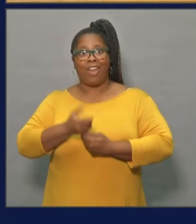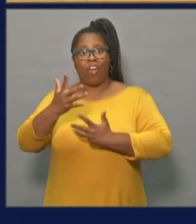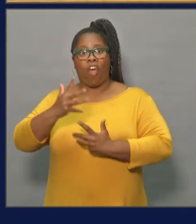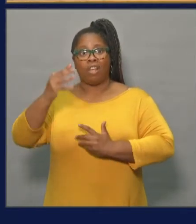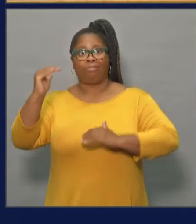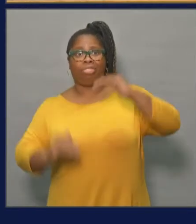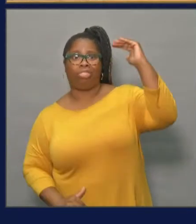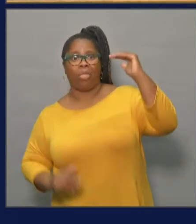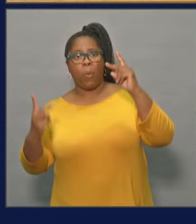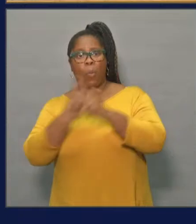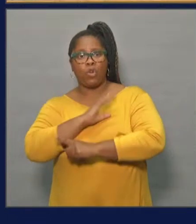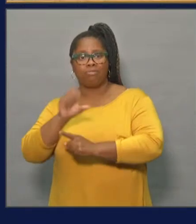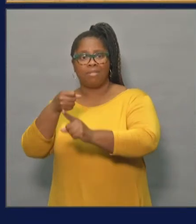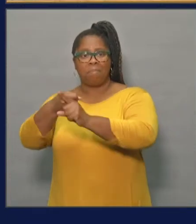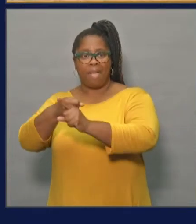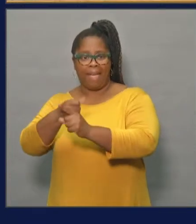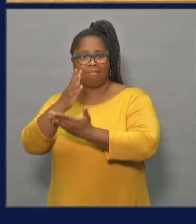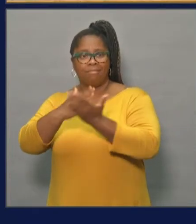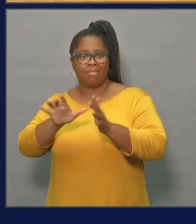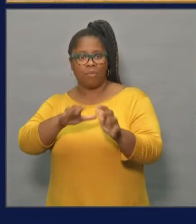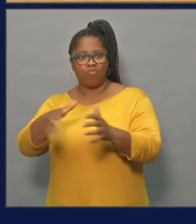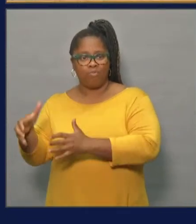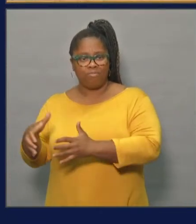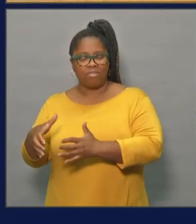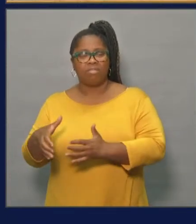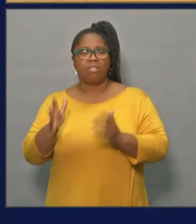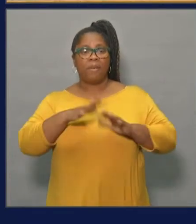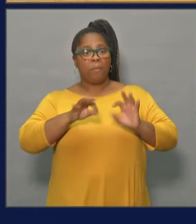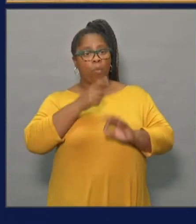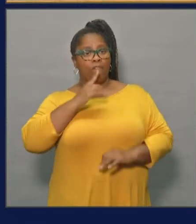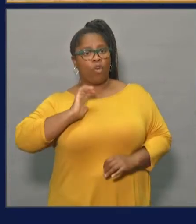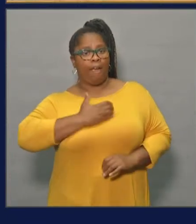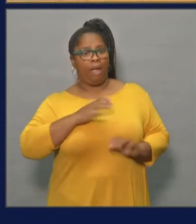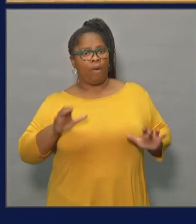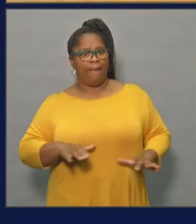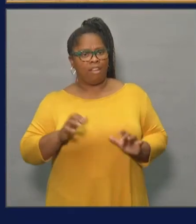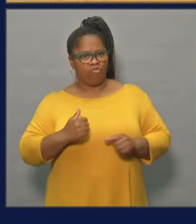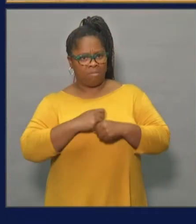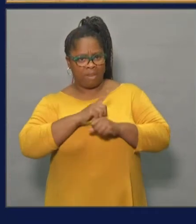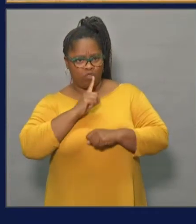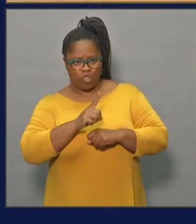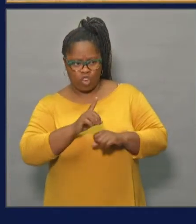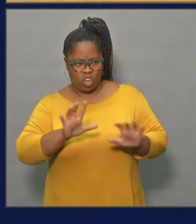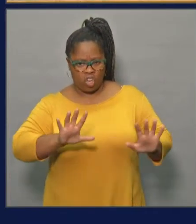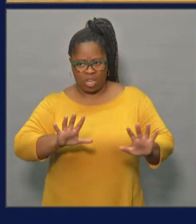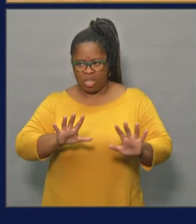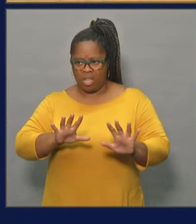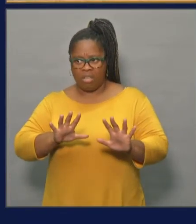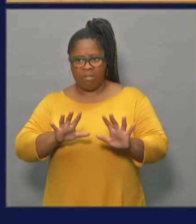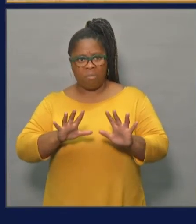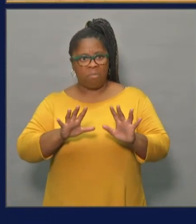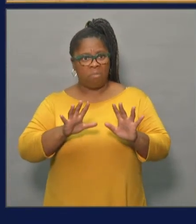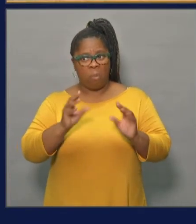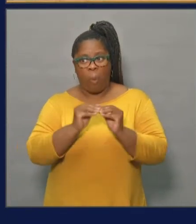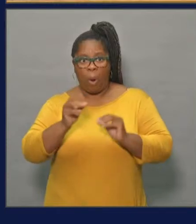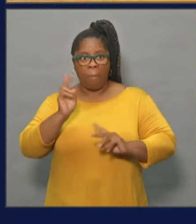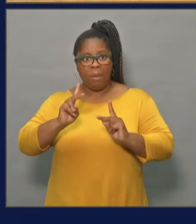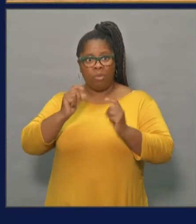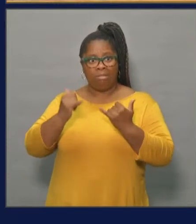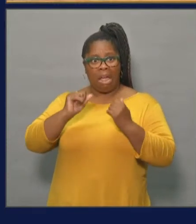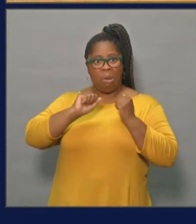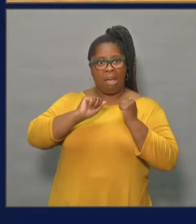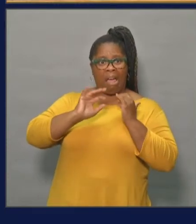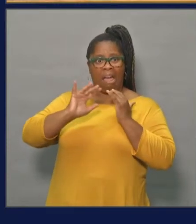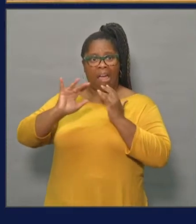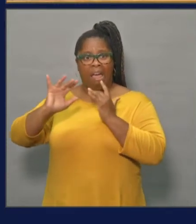inequities. We do want to be sure that our actions have also not resulted in an increase in hospitalizations. And for